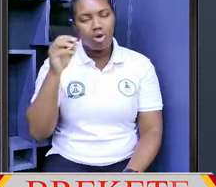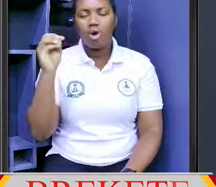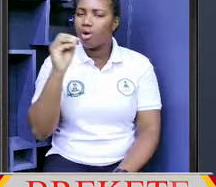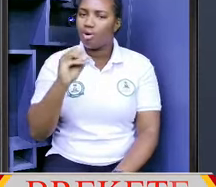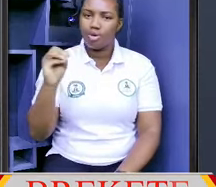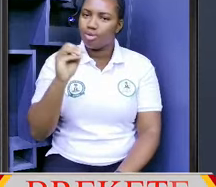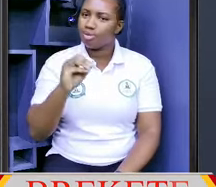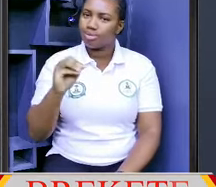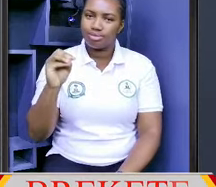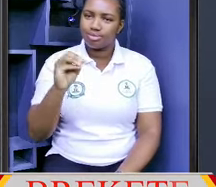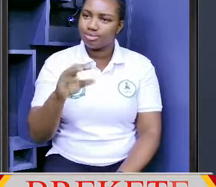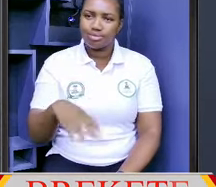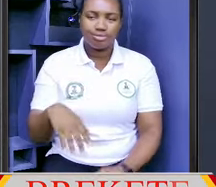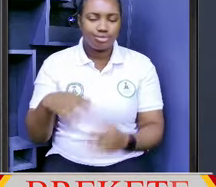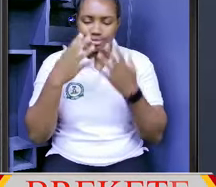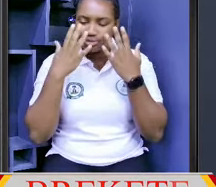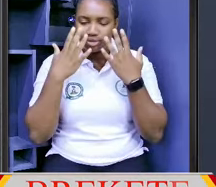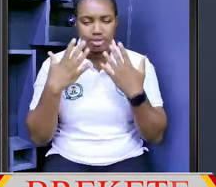Oh, Saloboa.